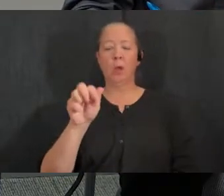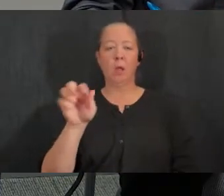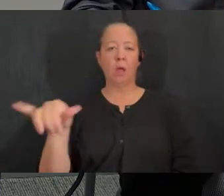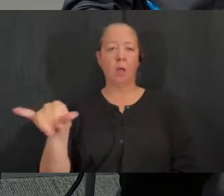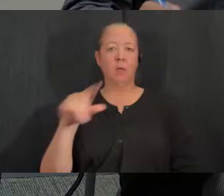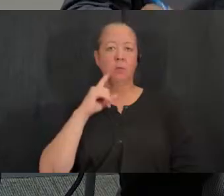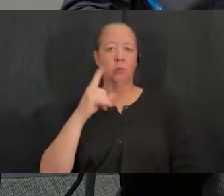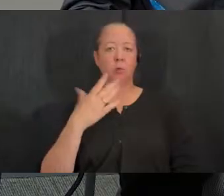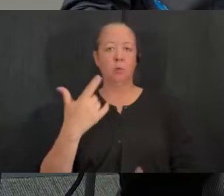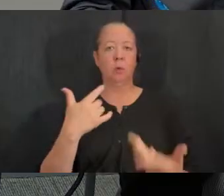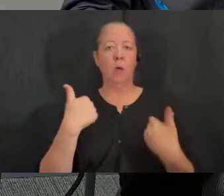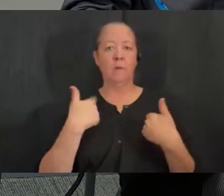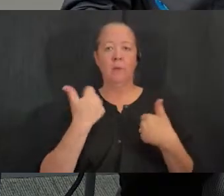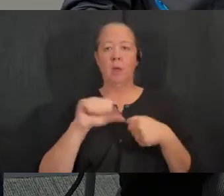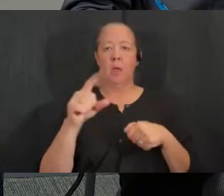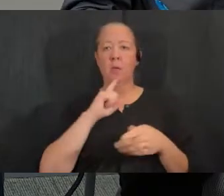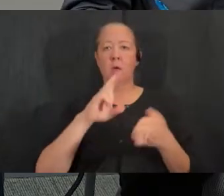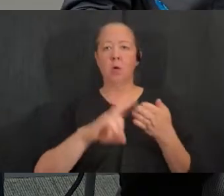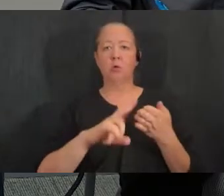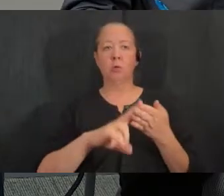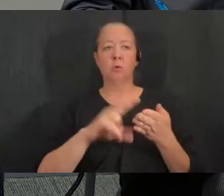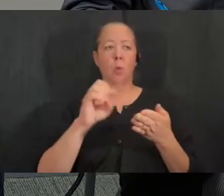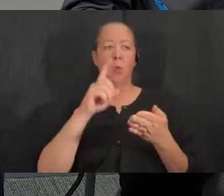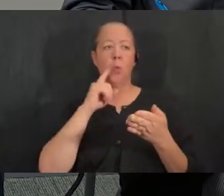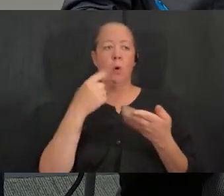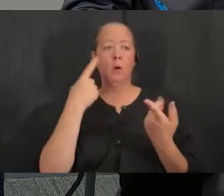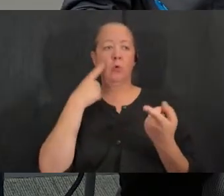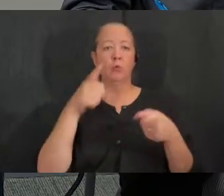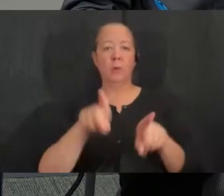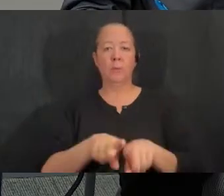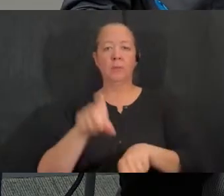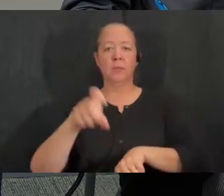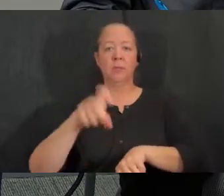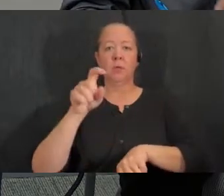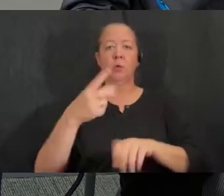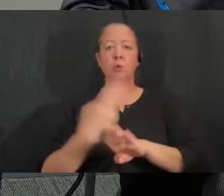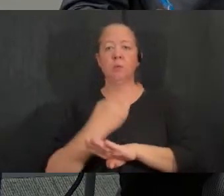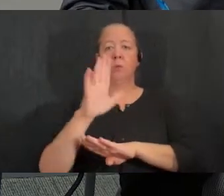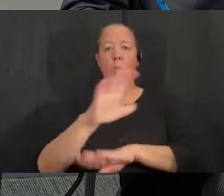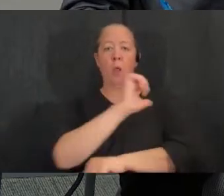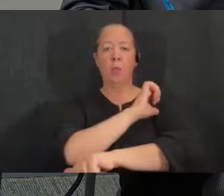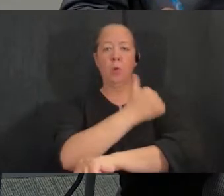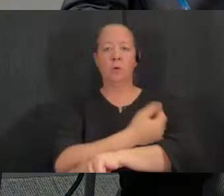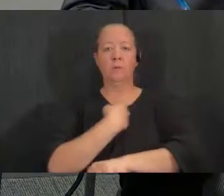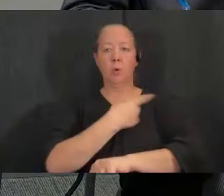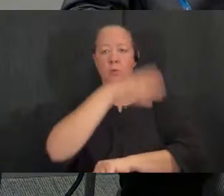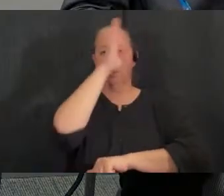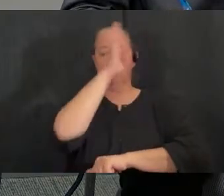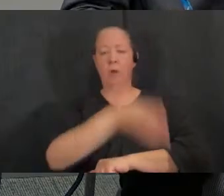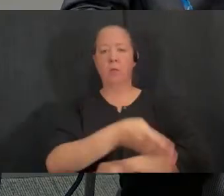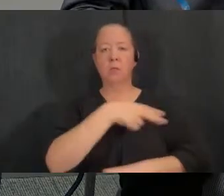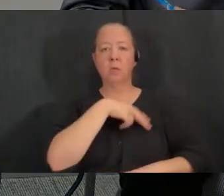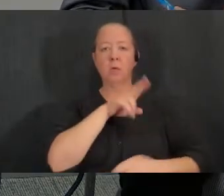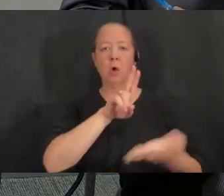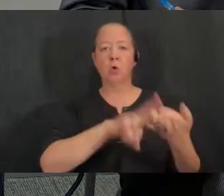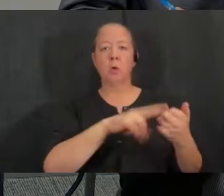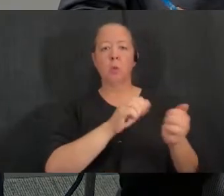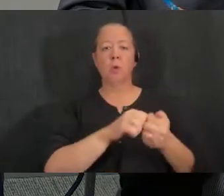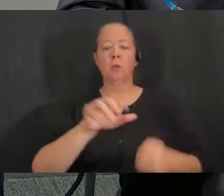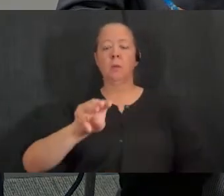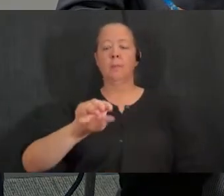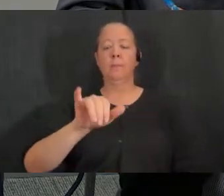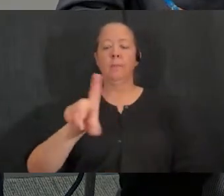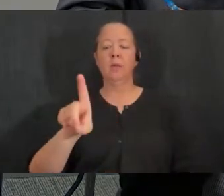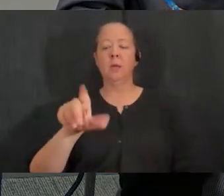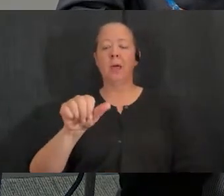agreements necessary in using your direct or procurement authority directly for us to directly contract with Mid-Atlantic Asphalt